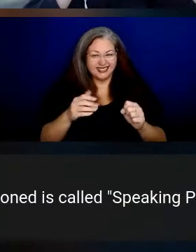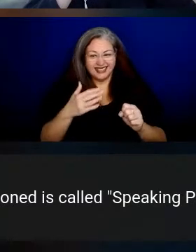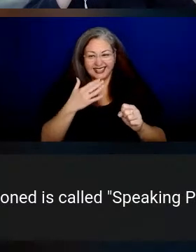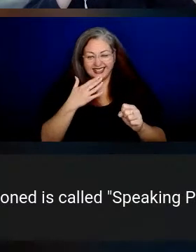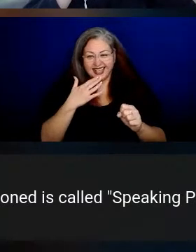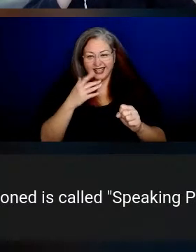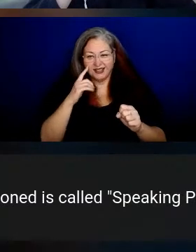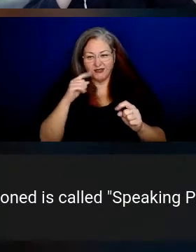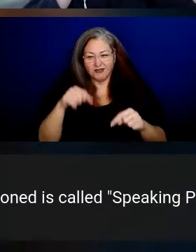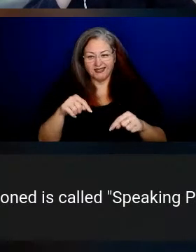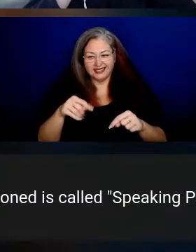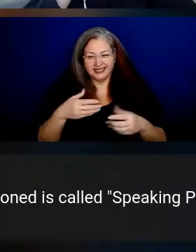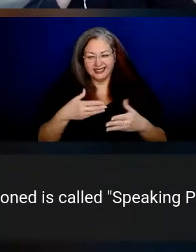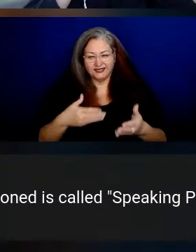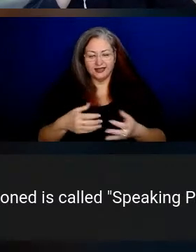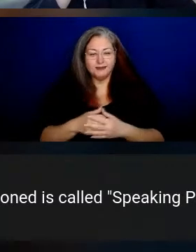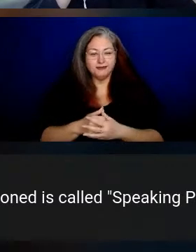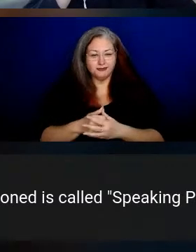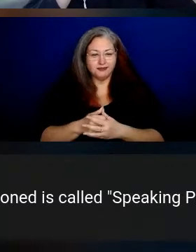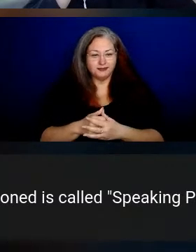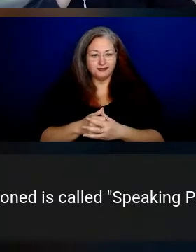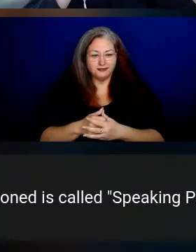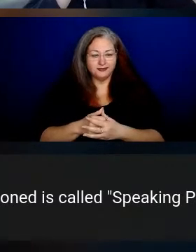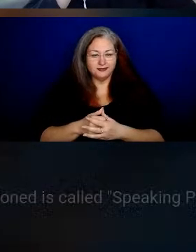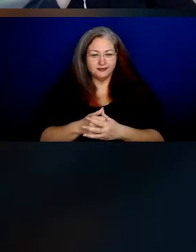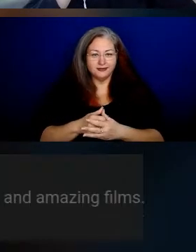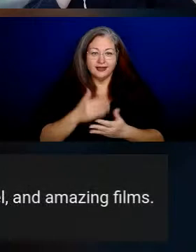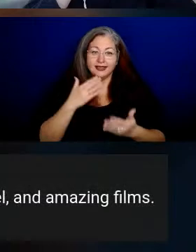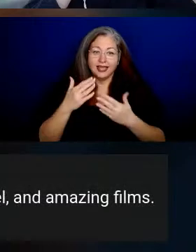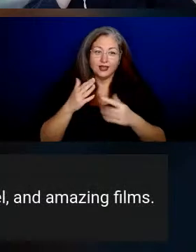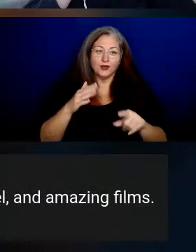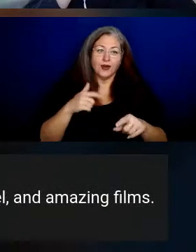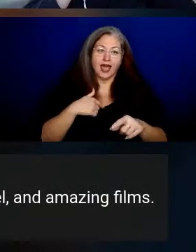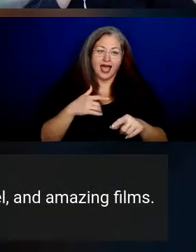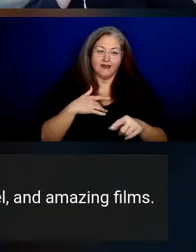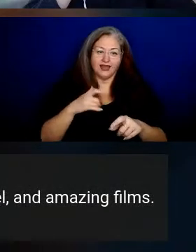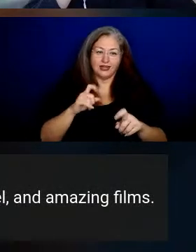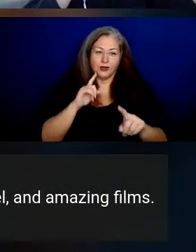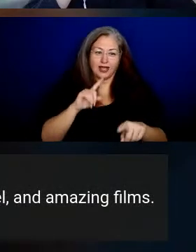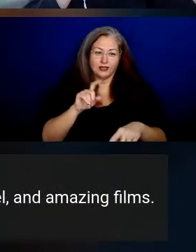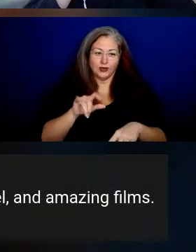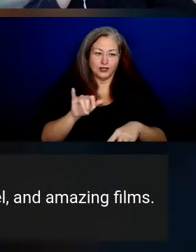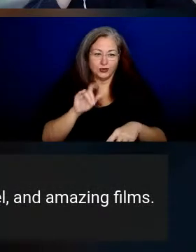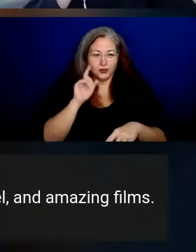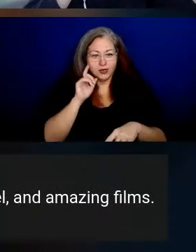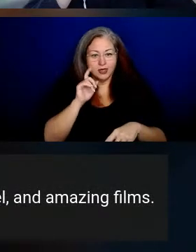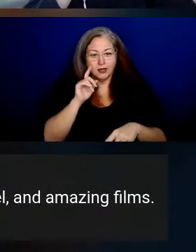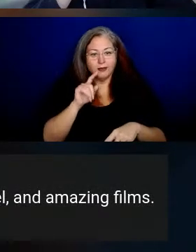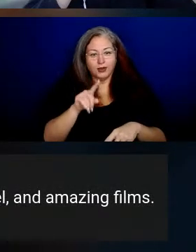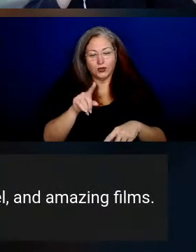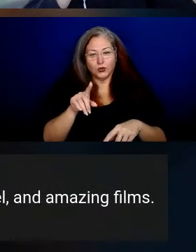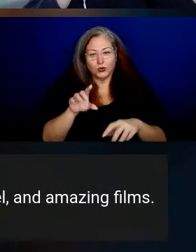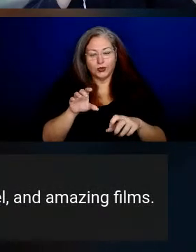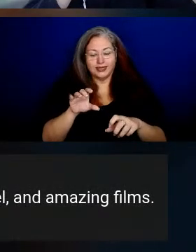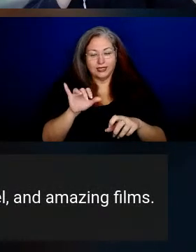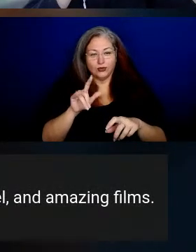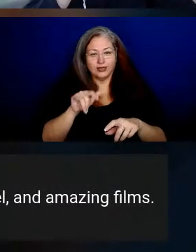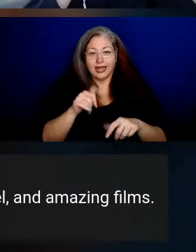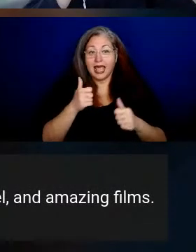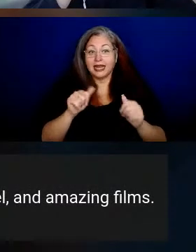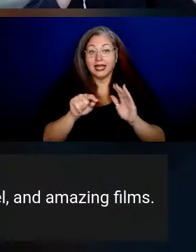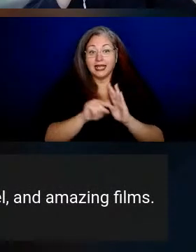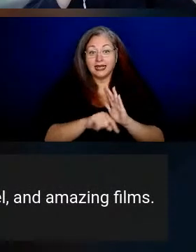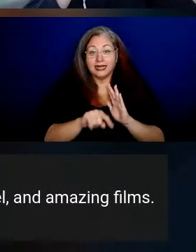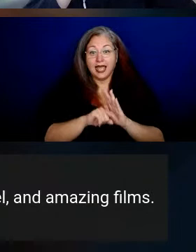this. Thank you. Thank you. I feel like I should answer a question too, because you did as well. Any negative reaction from